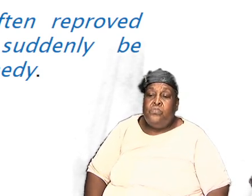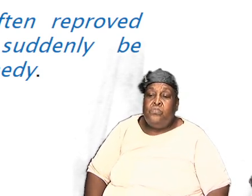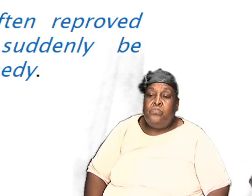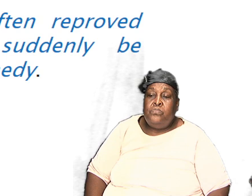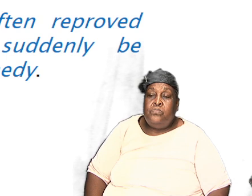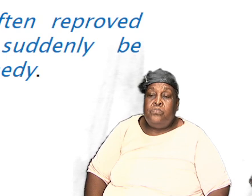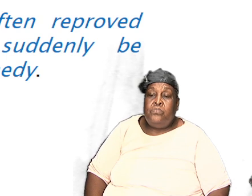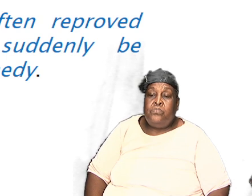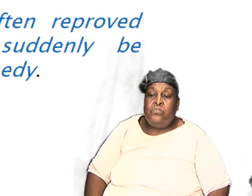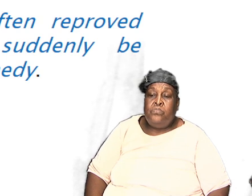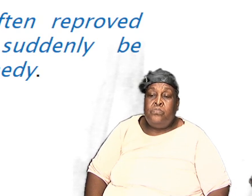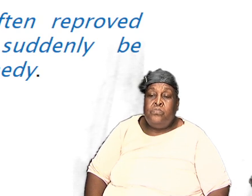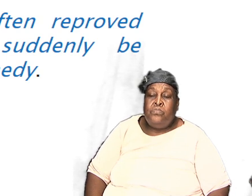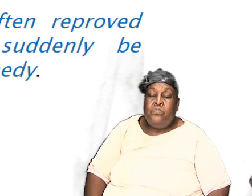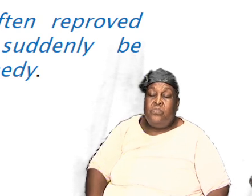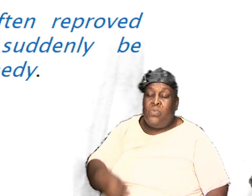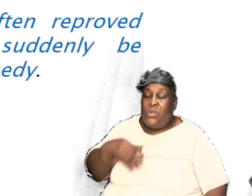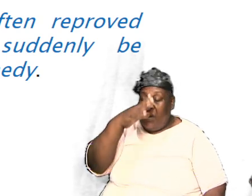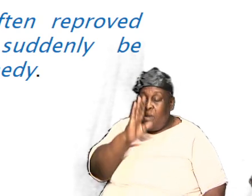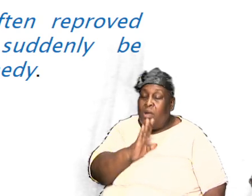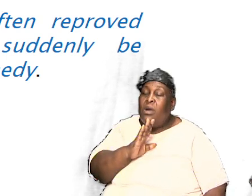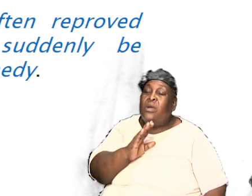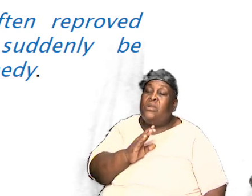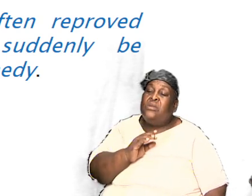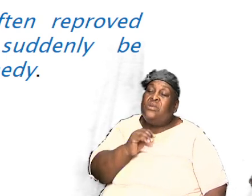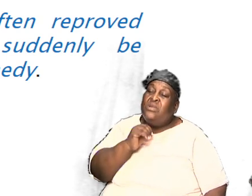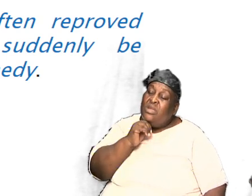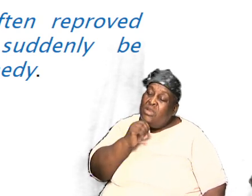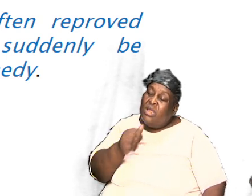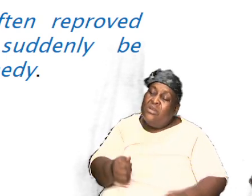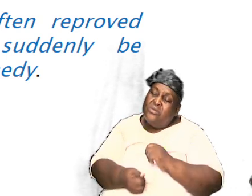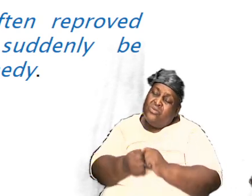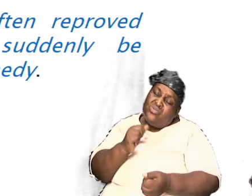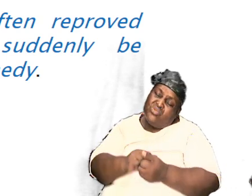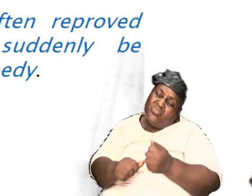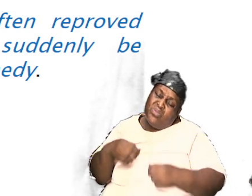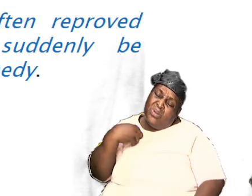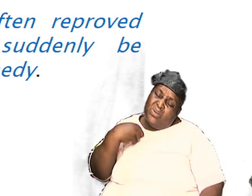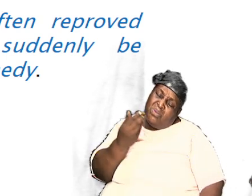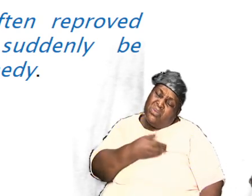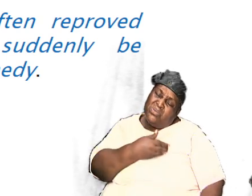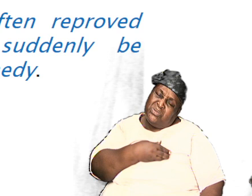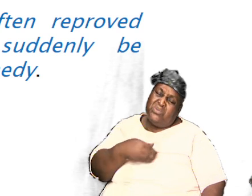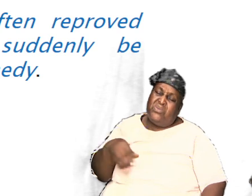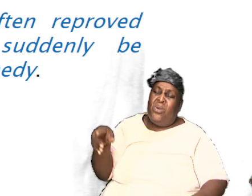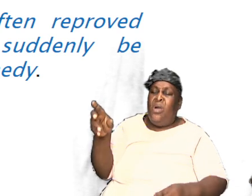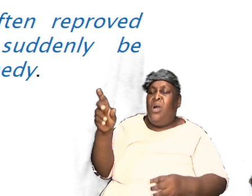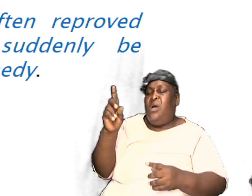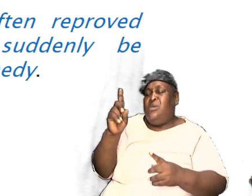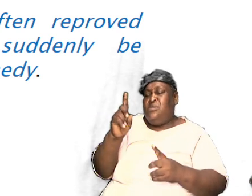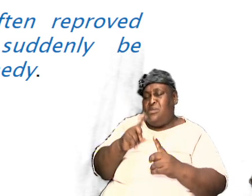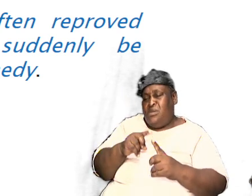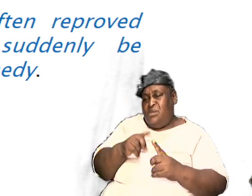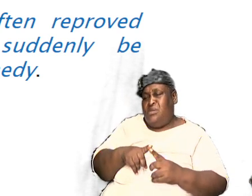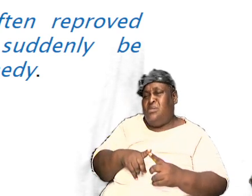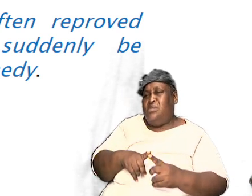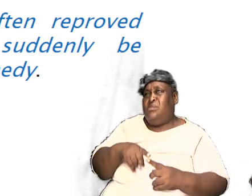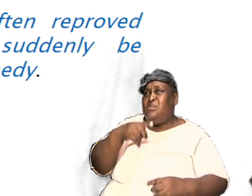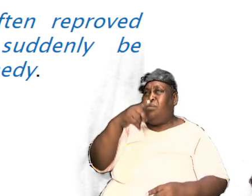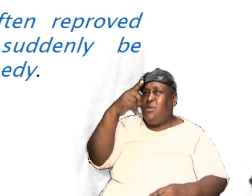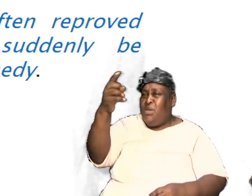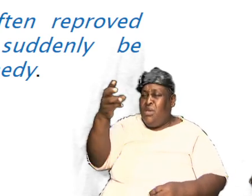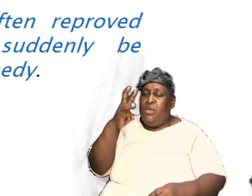that God will not cut us off. He will not act unless he